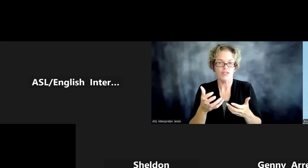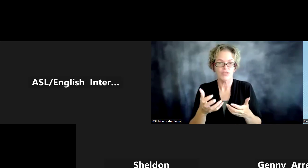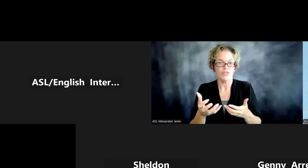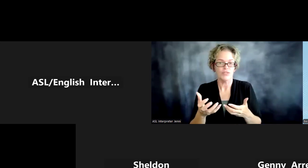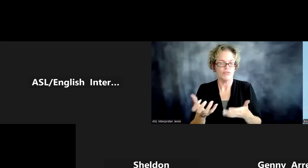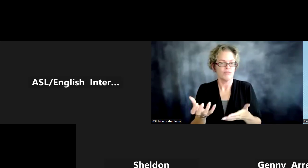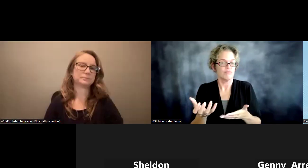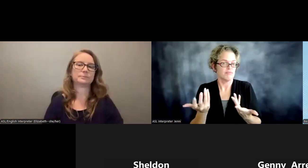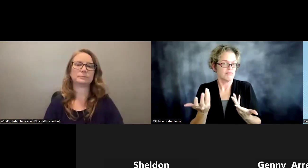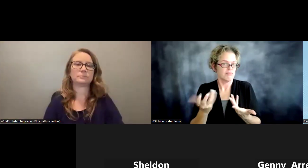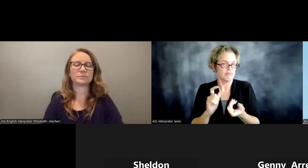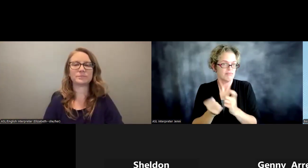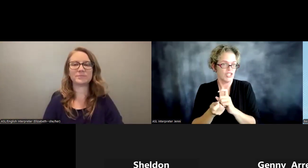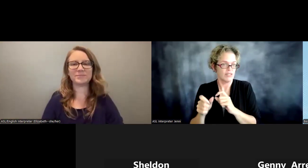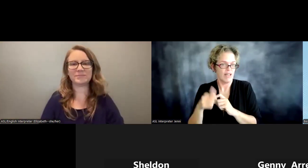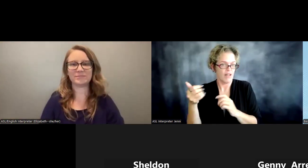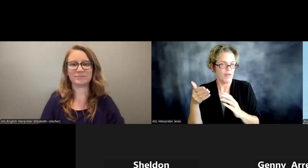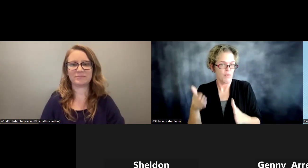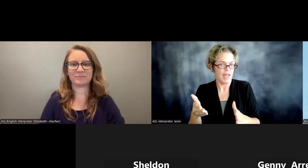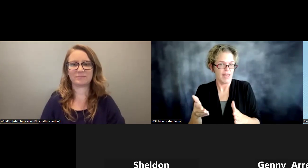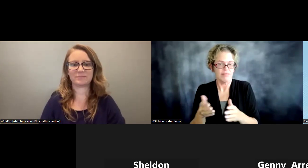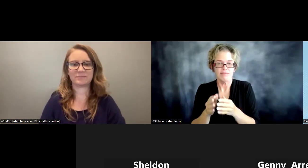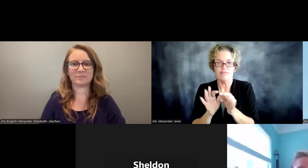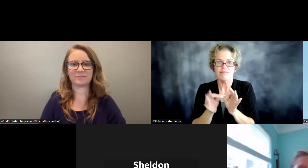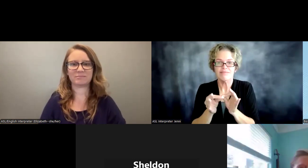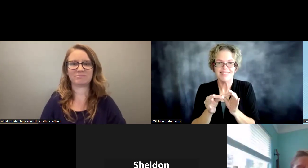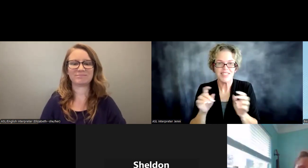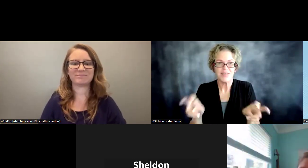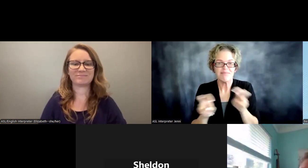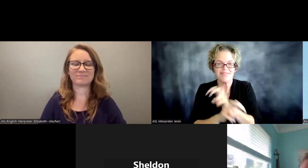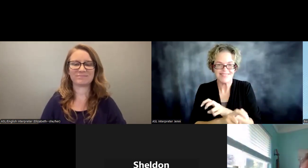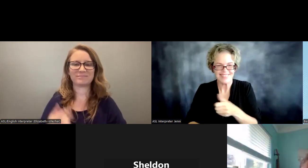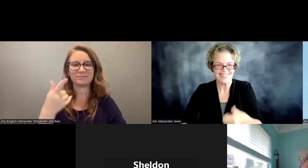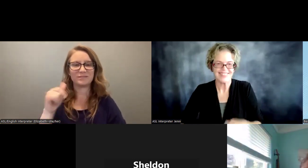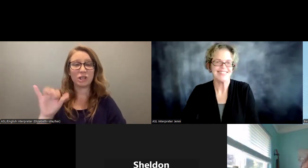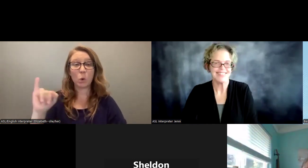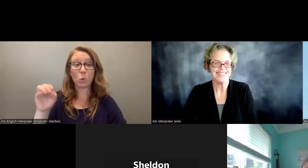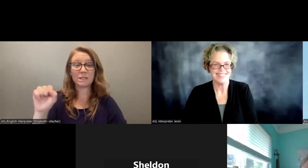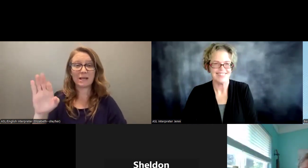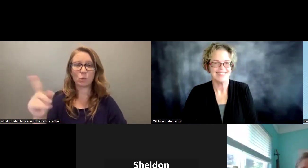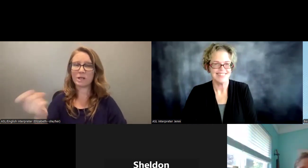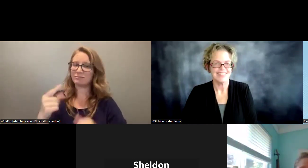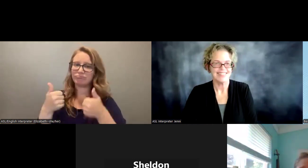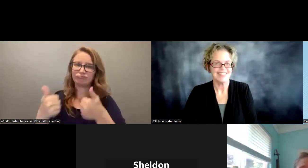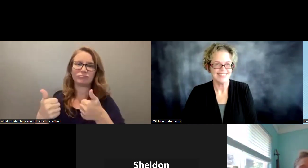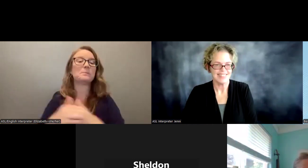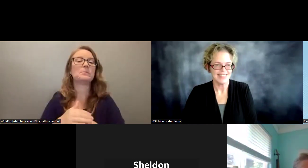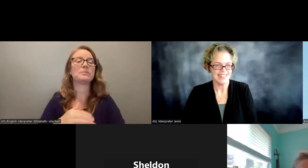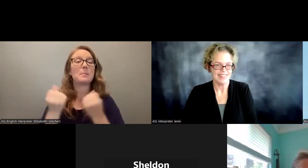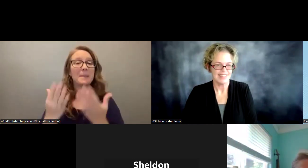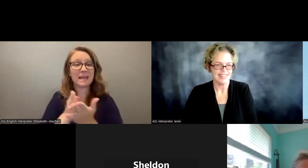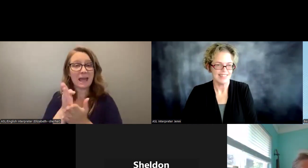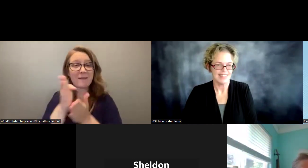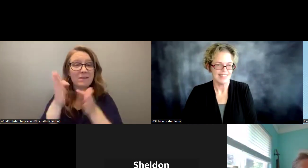address that in some other way. Yeah, that's a great question, Jose. A lot of our navigators don't just reach